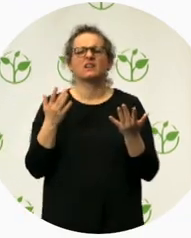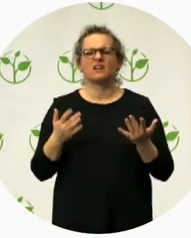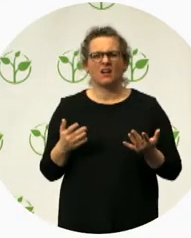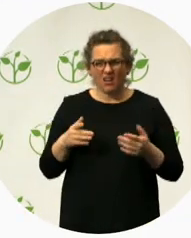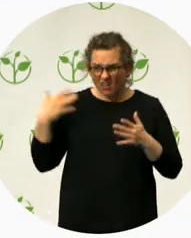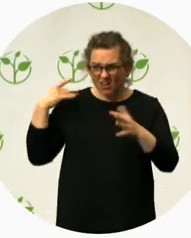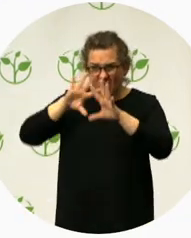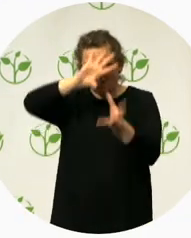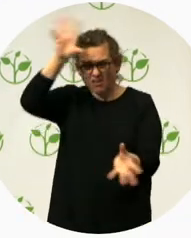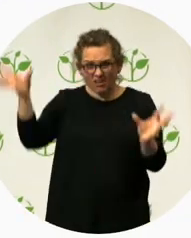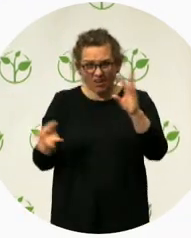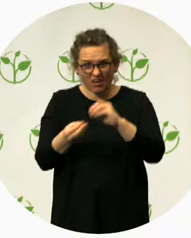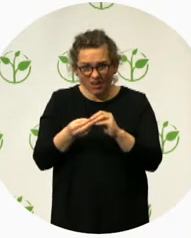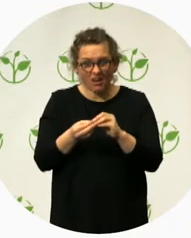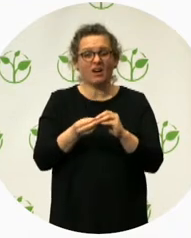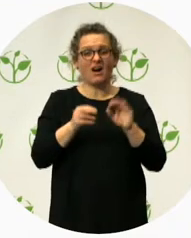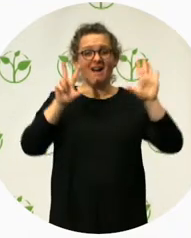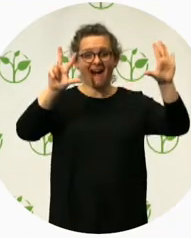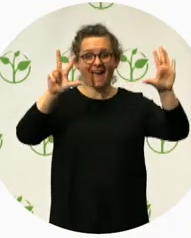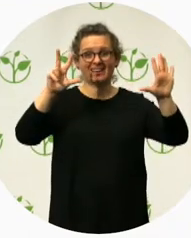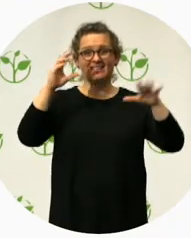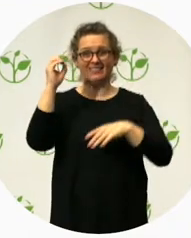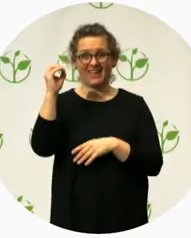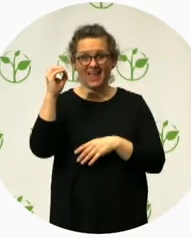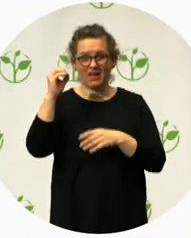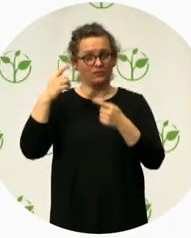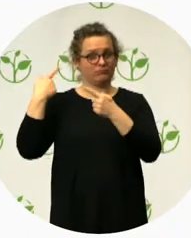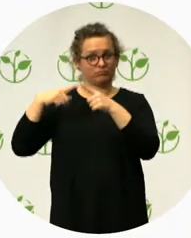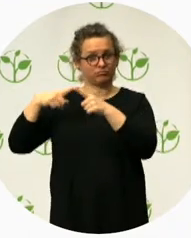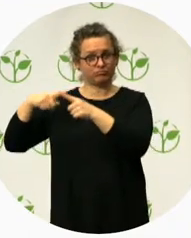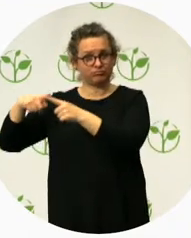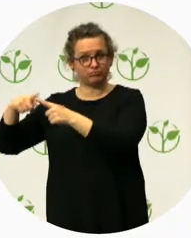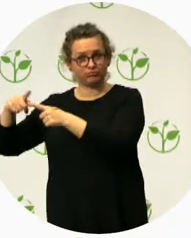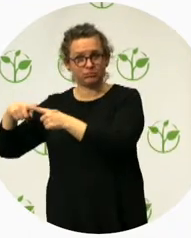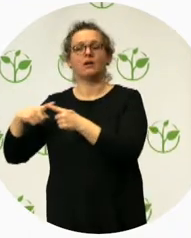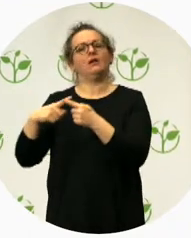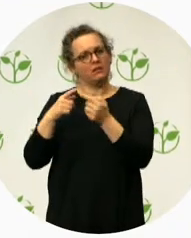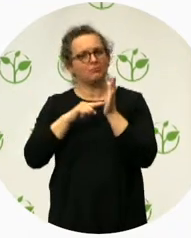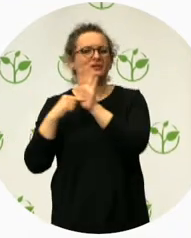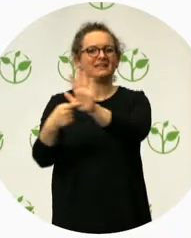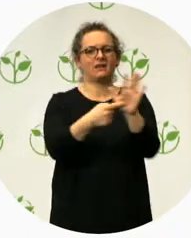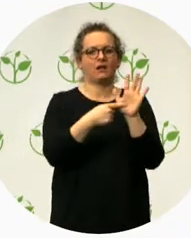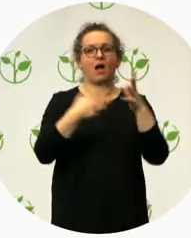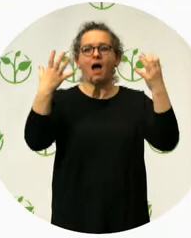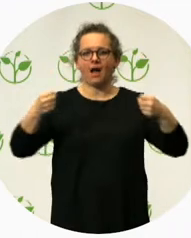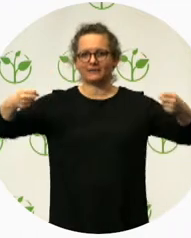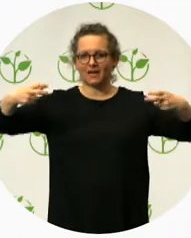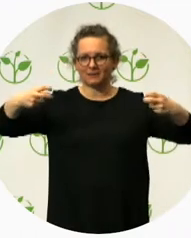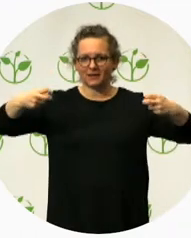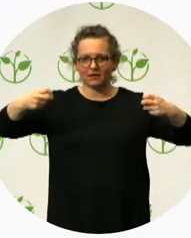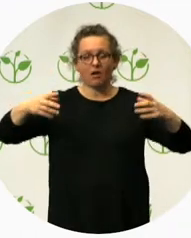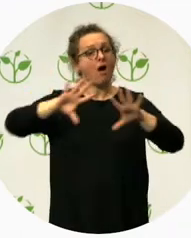it's on video, it's more accessible, it has subtitles and captioning, and it's all on YouTube, and you can use the full YouTube